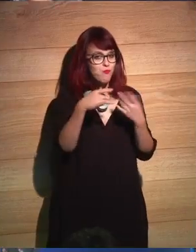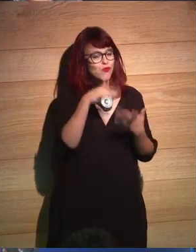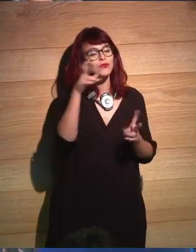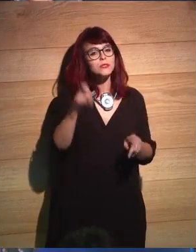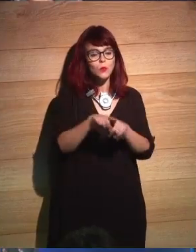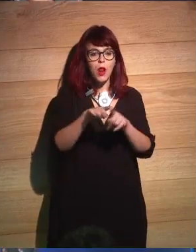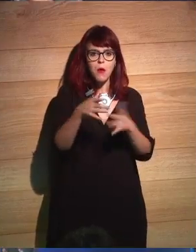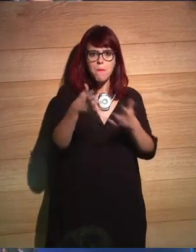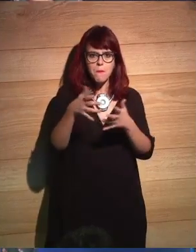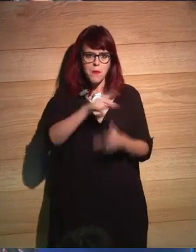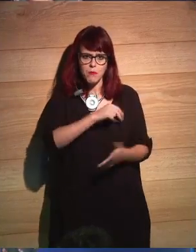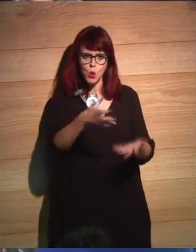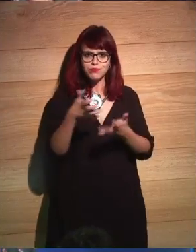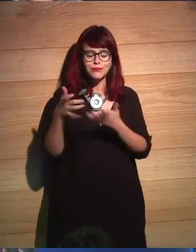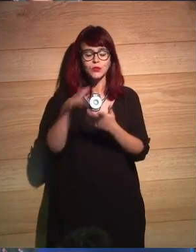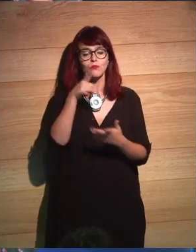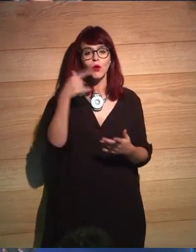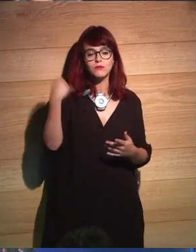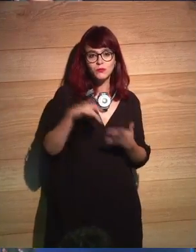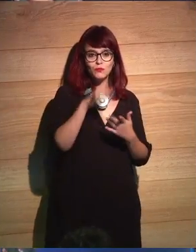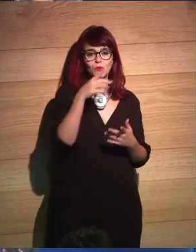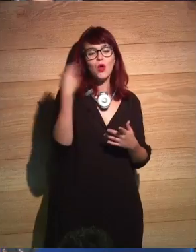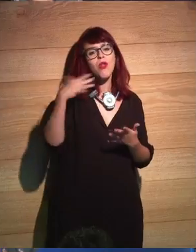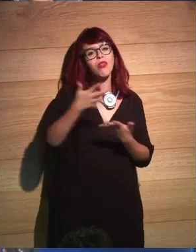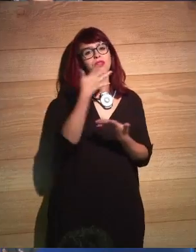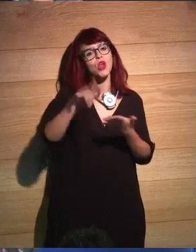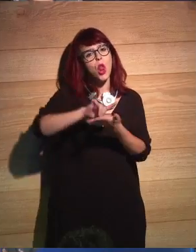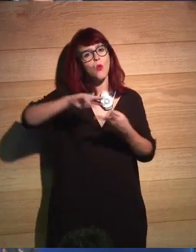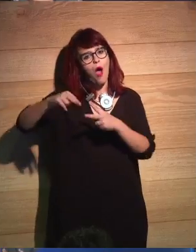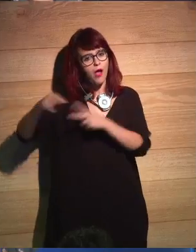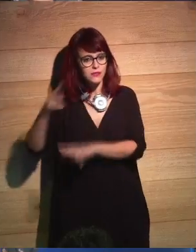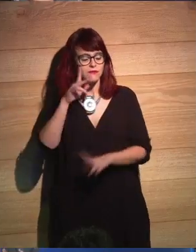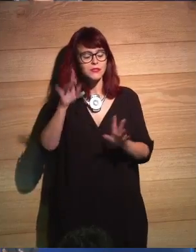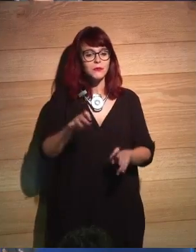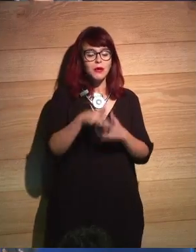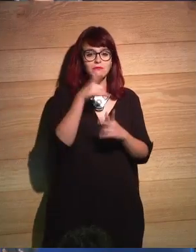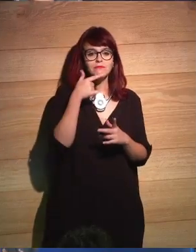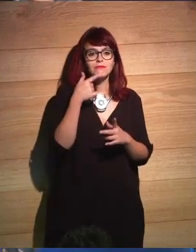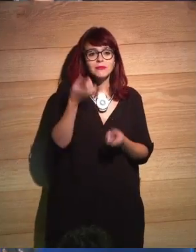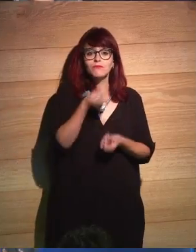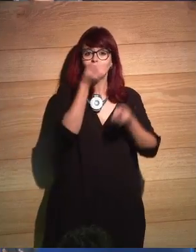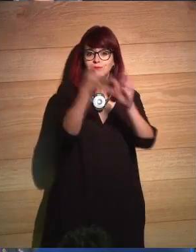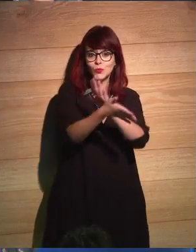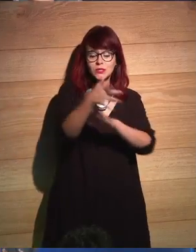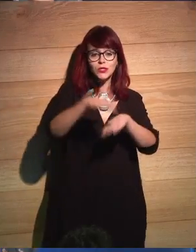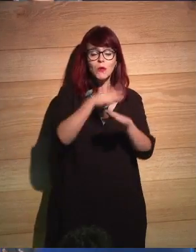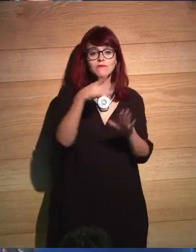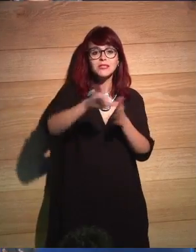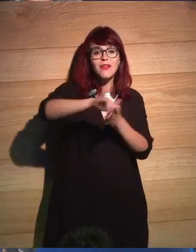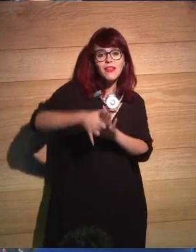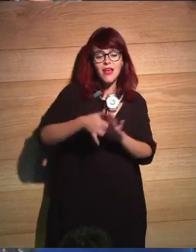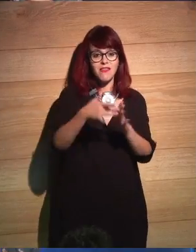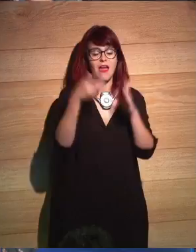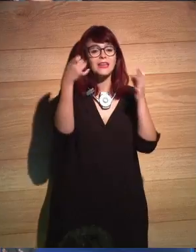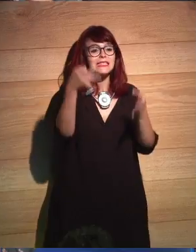Jeg. It has been translated into 25 languages, and it's very original and emotional, and it describes the